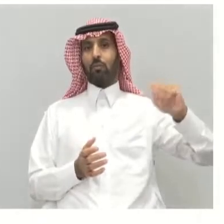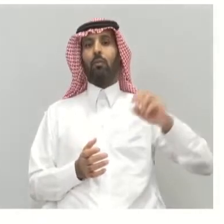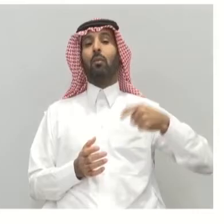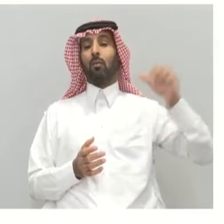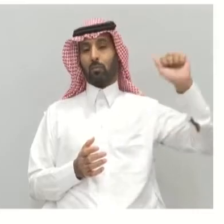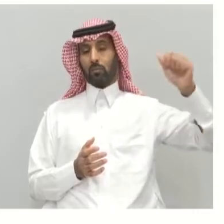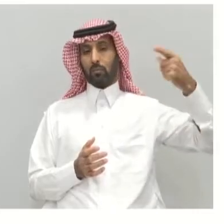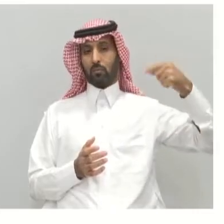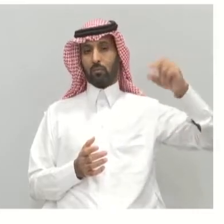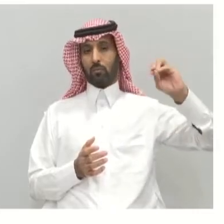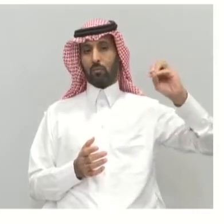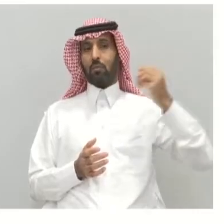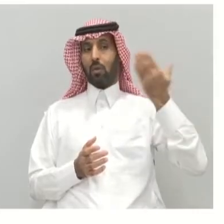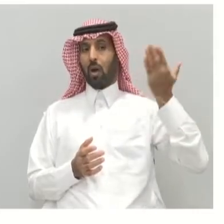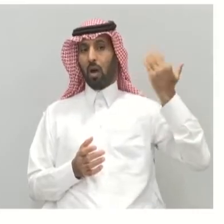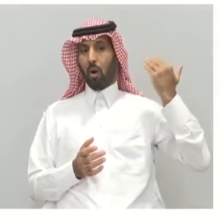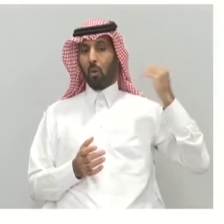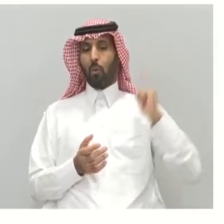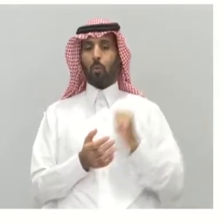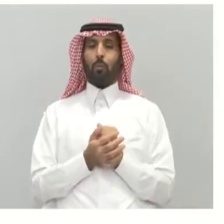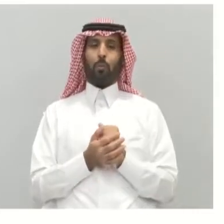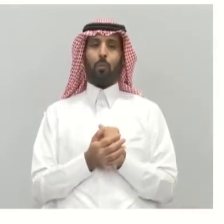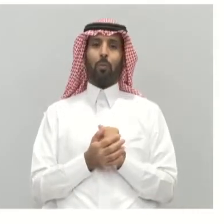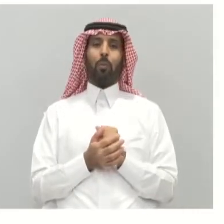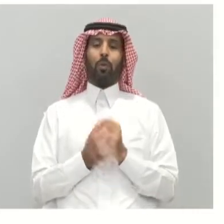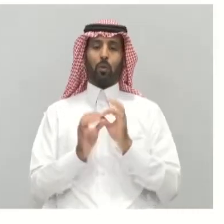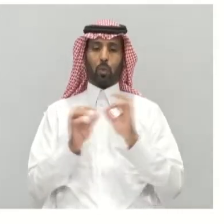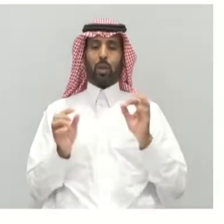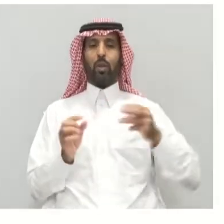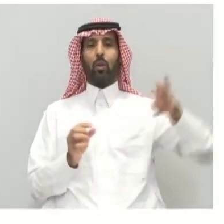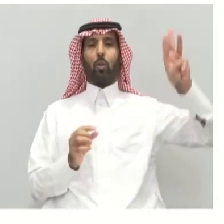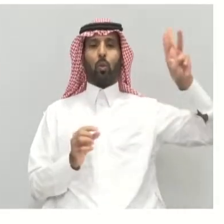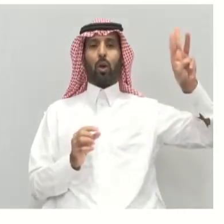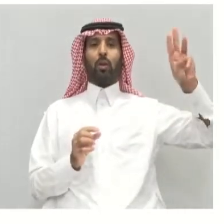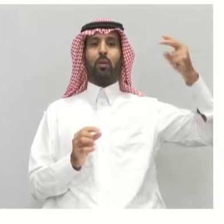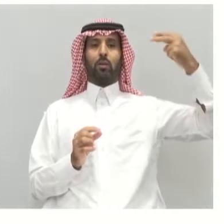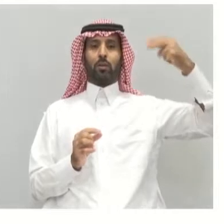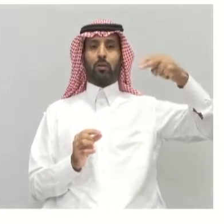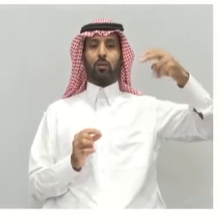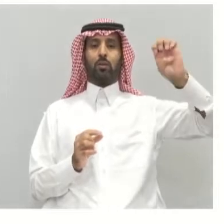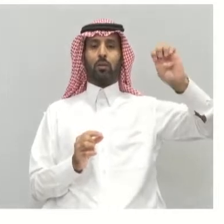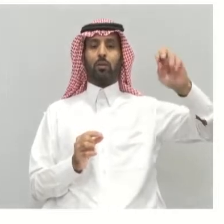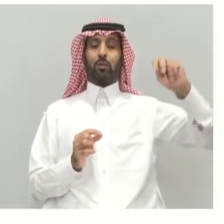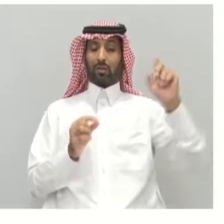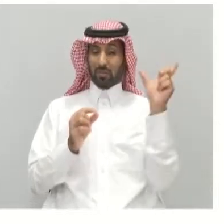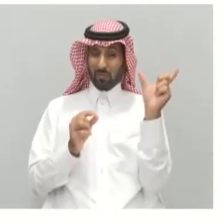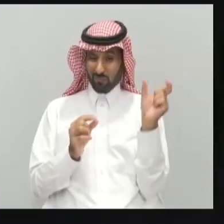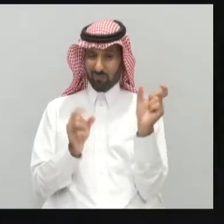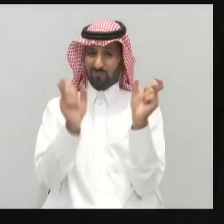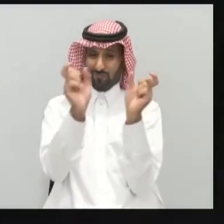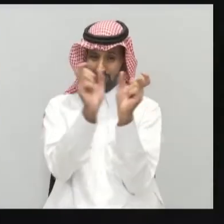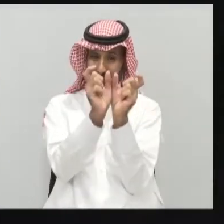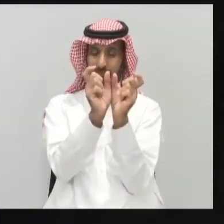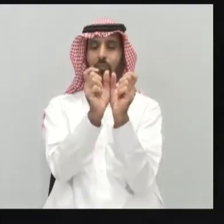and ago, we have under it the when clauses. We have when clauses. What does clause mean? It's